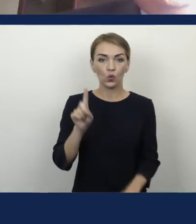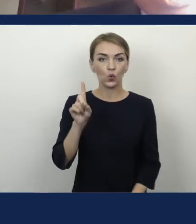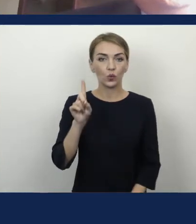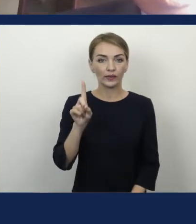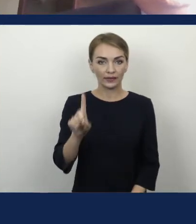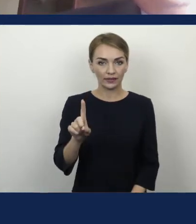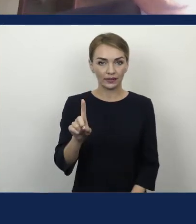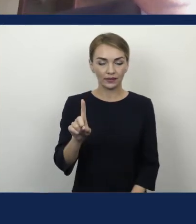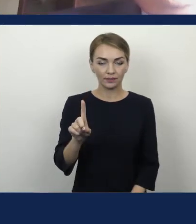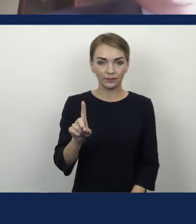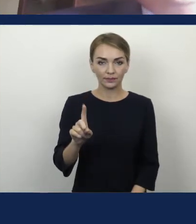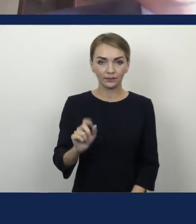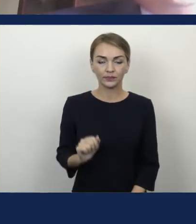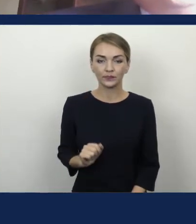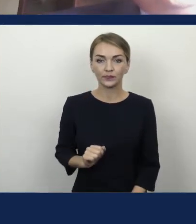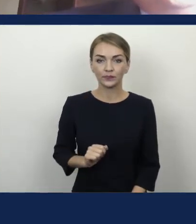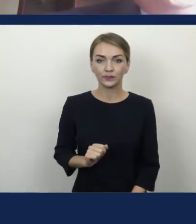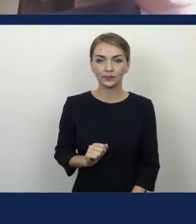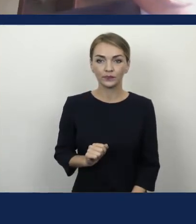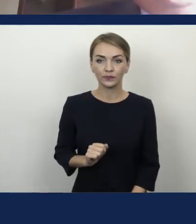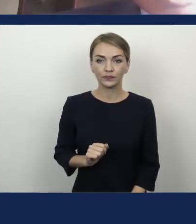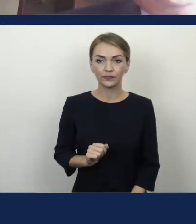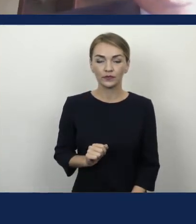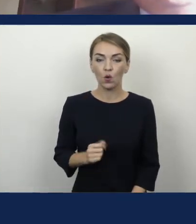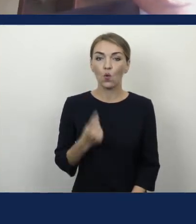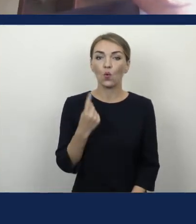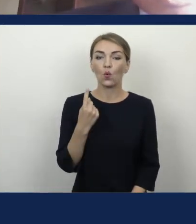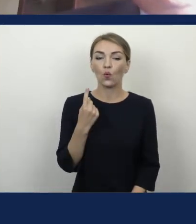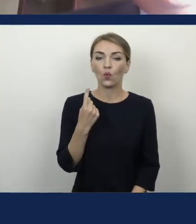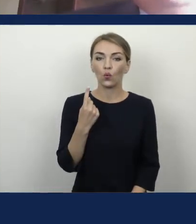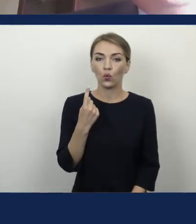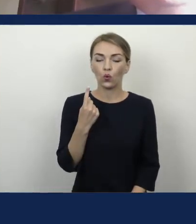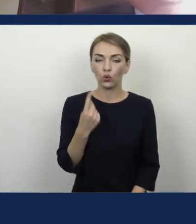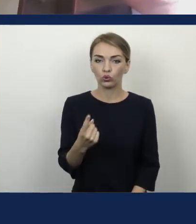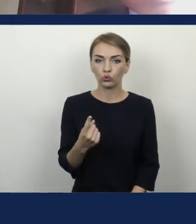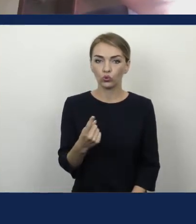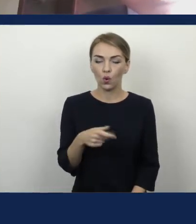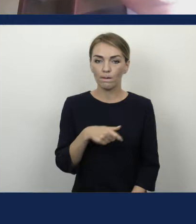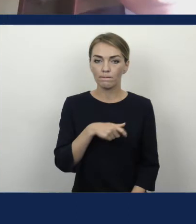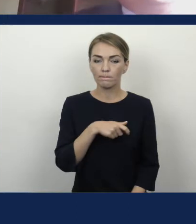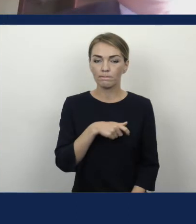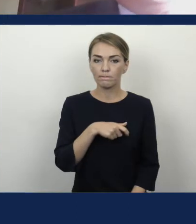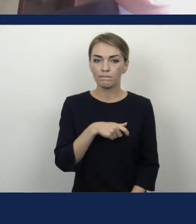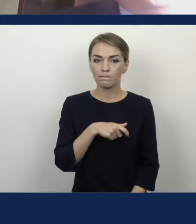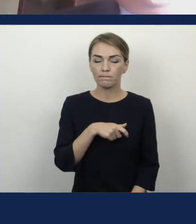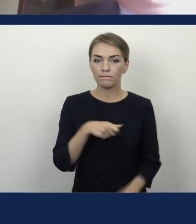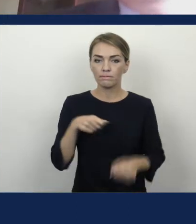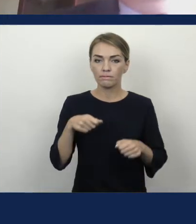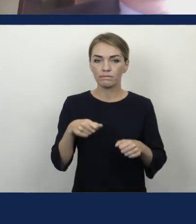71 members are elected in a single-member constituencies. President